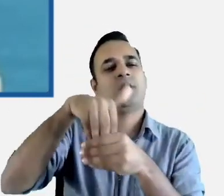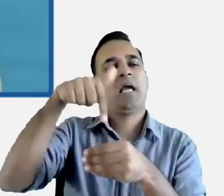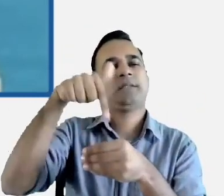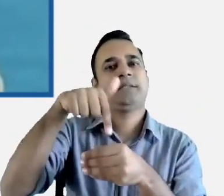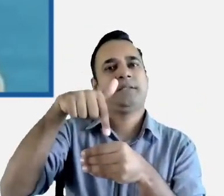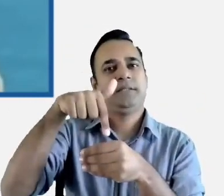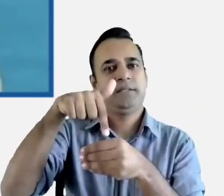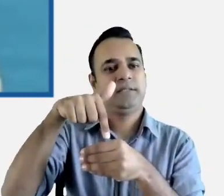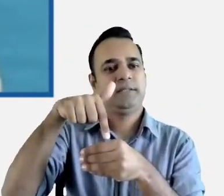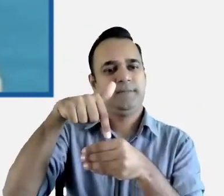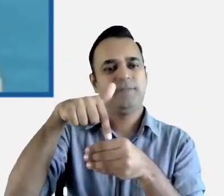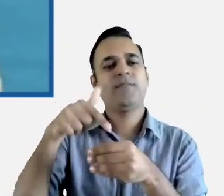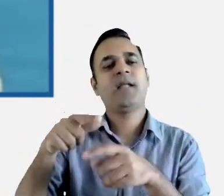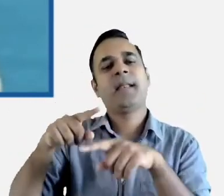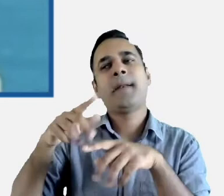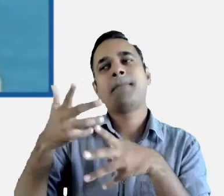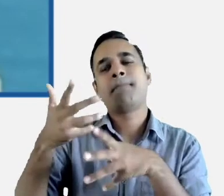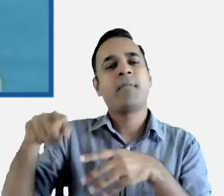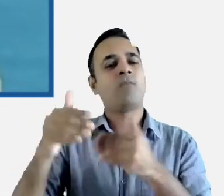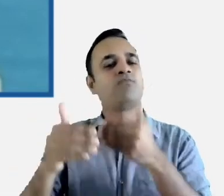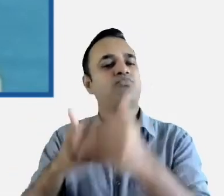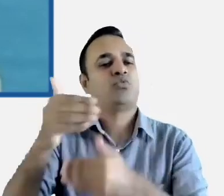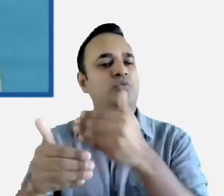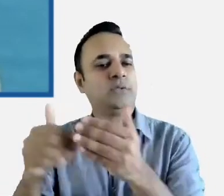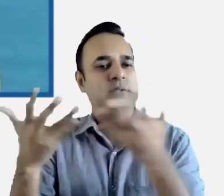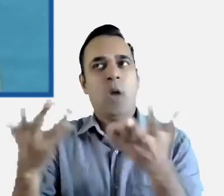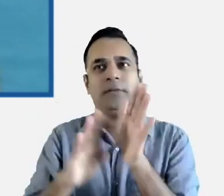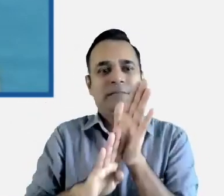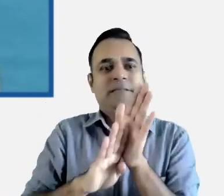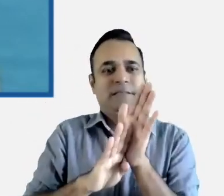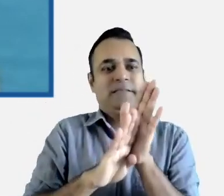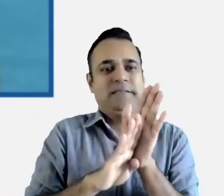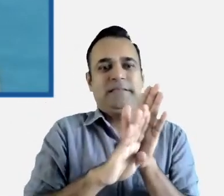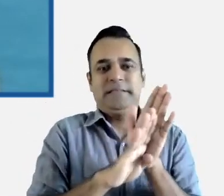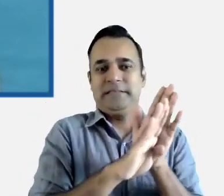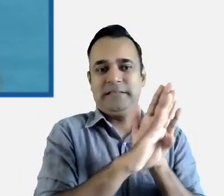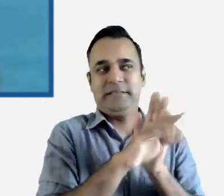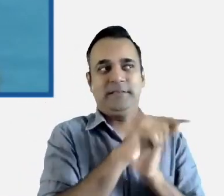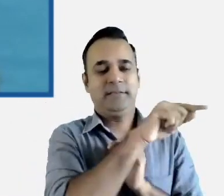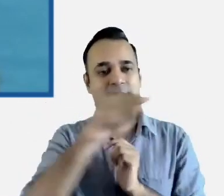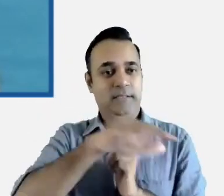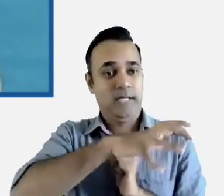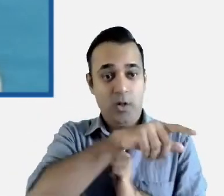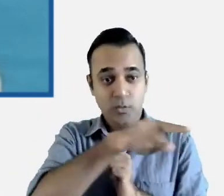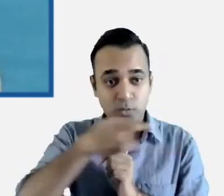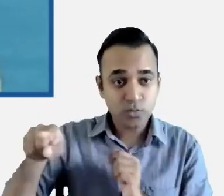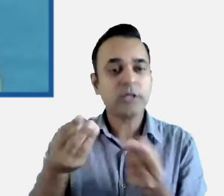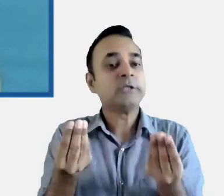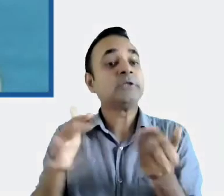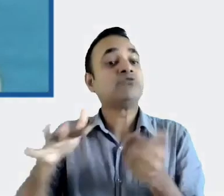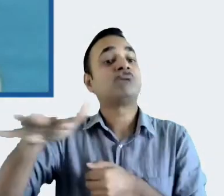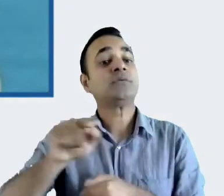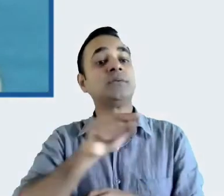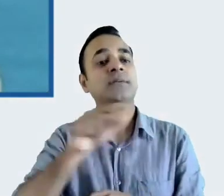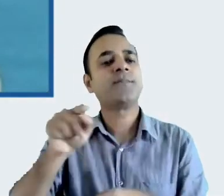resilience and also the effect that the regulations or standards or even guidance can